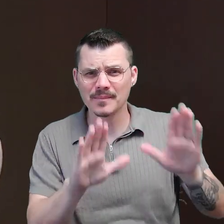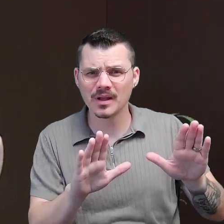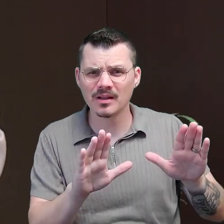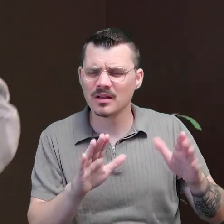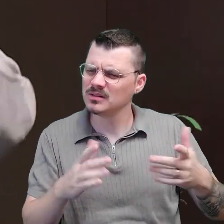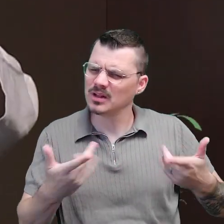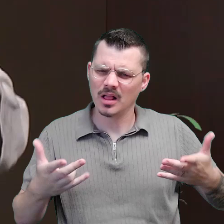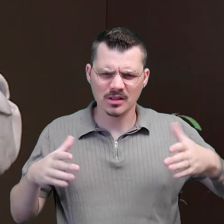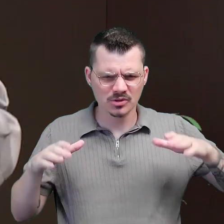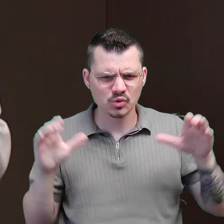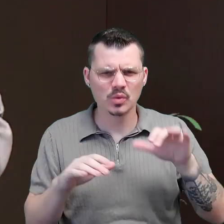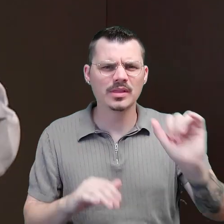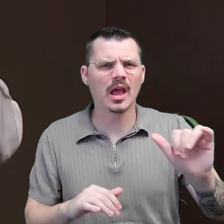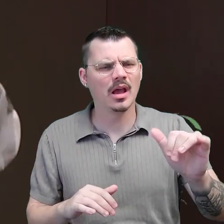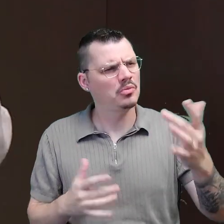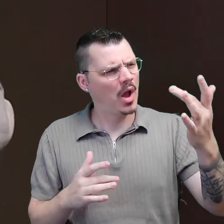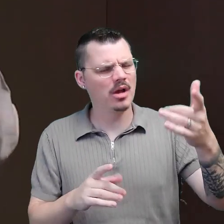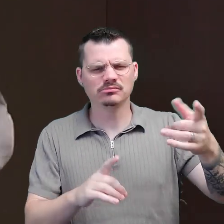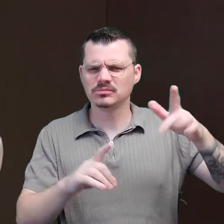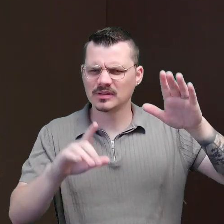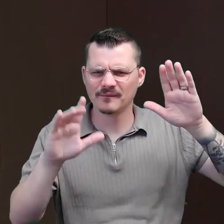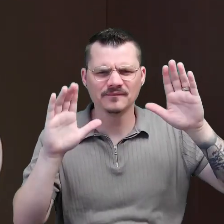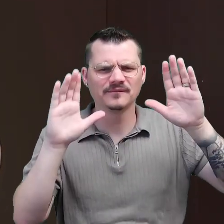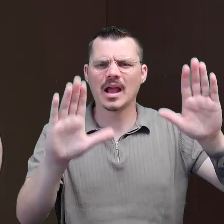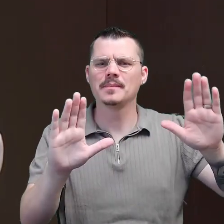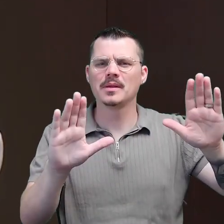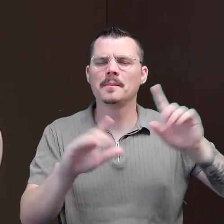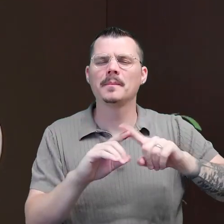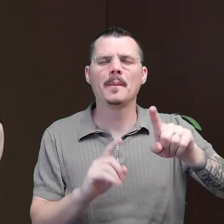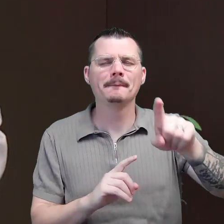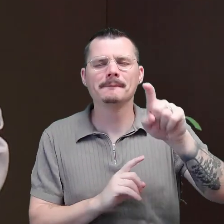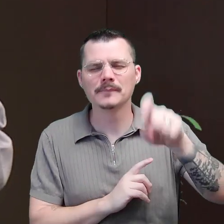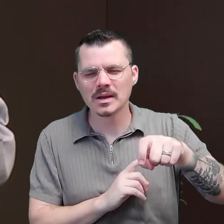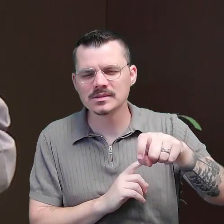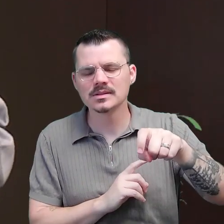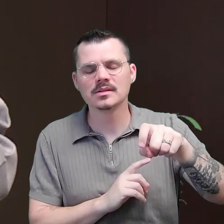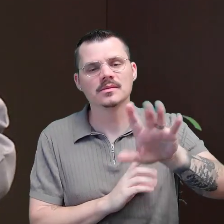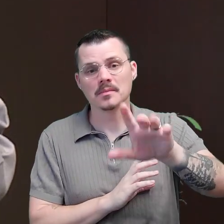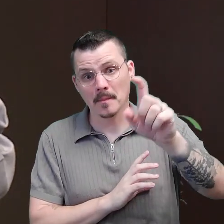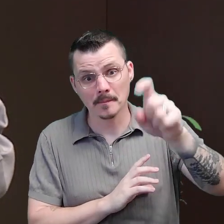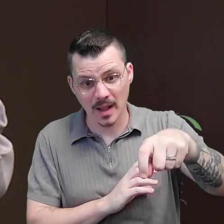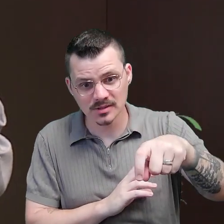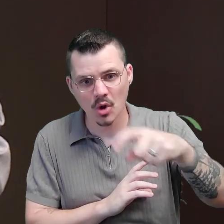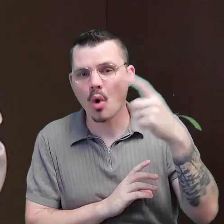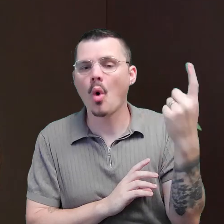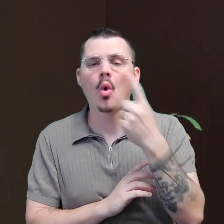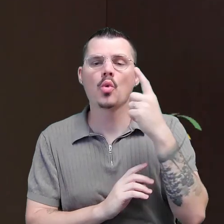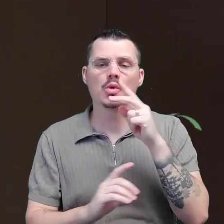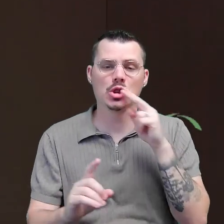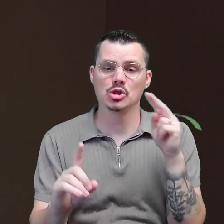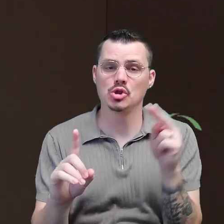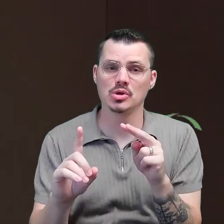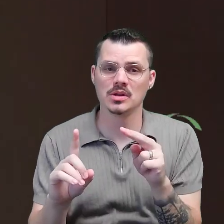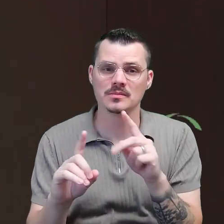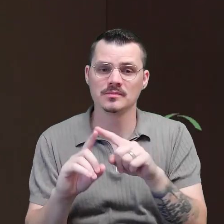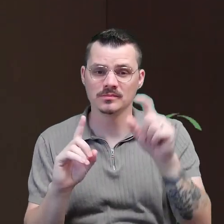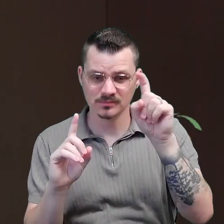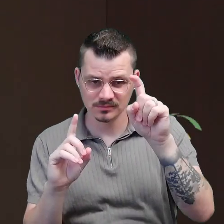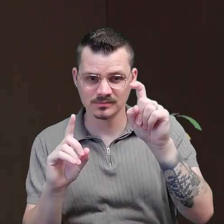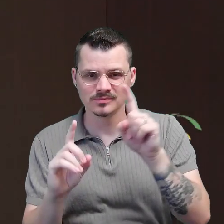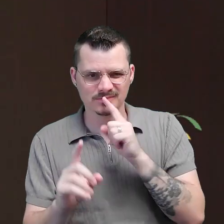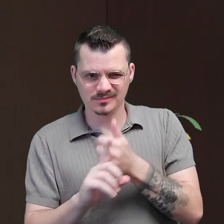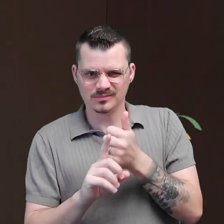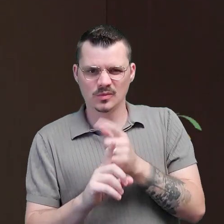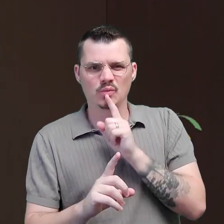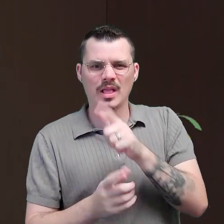fabulous. Let's do this. This sounds fabulous. But we must always look and see, yeah, but